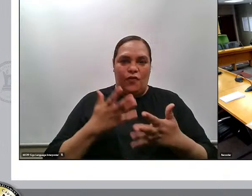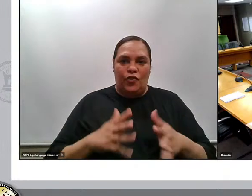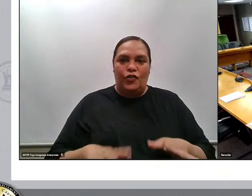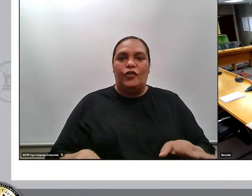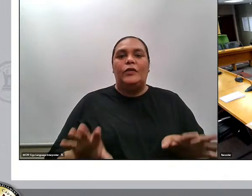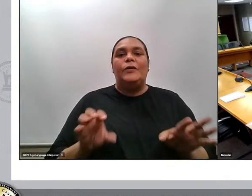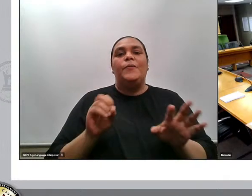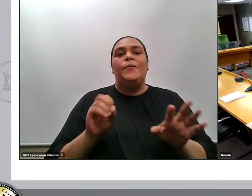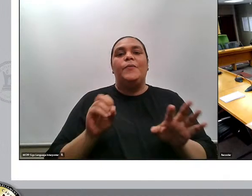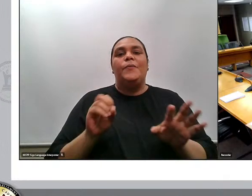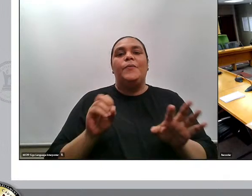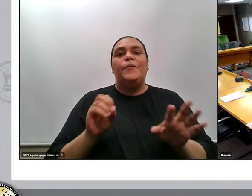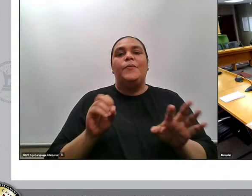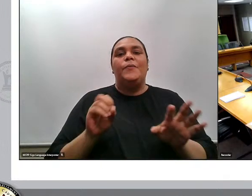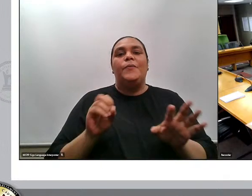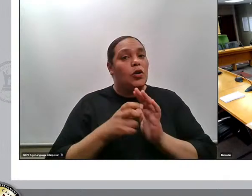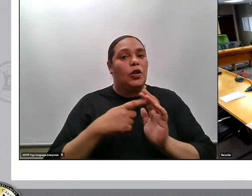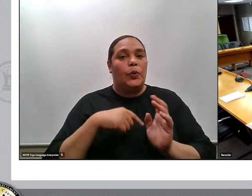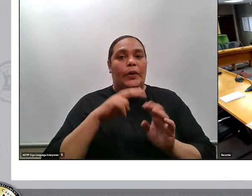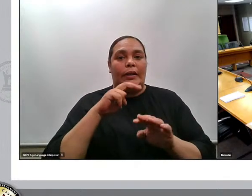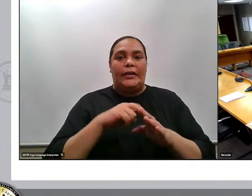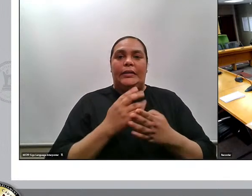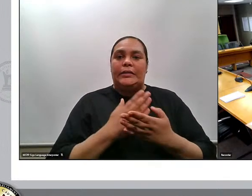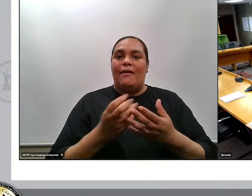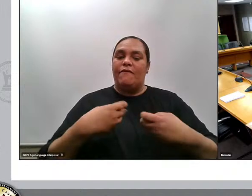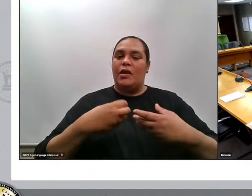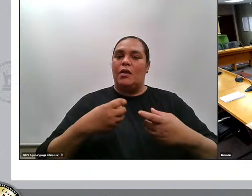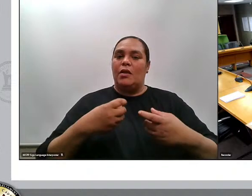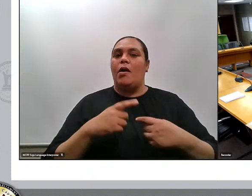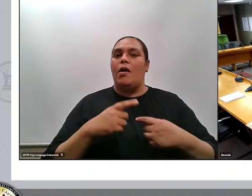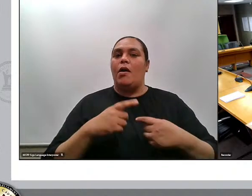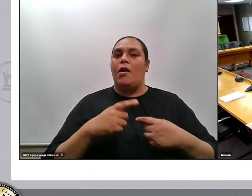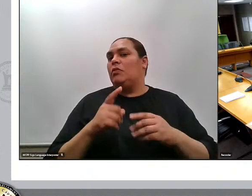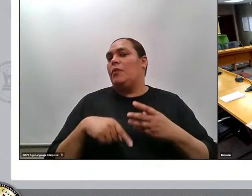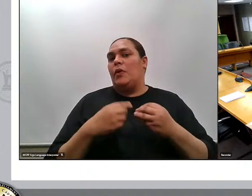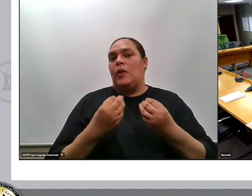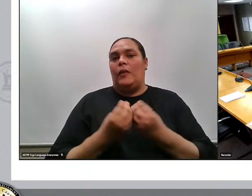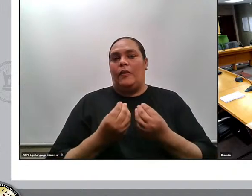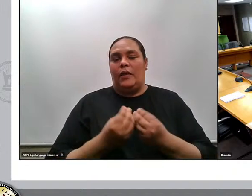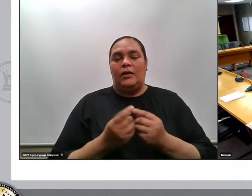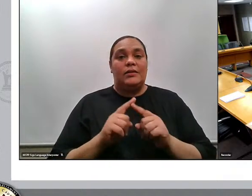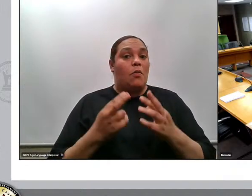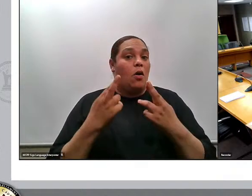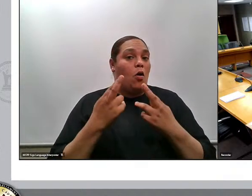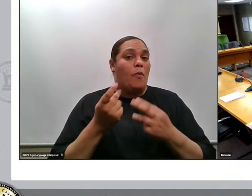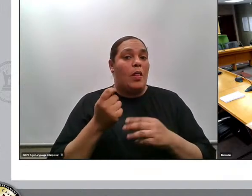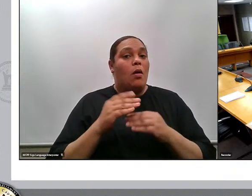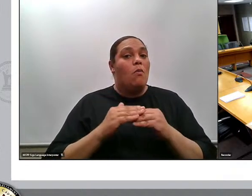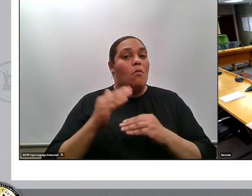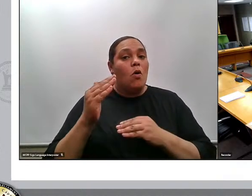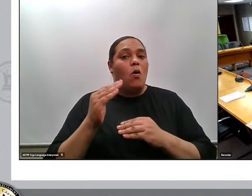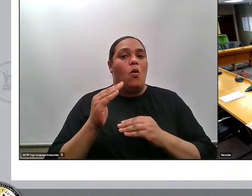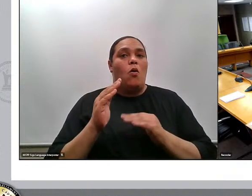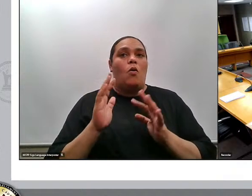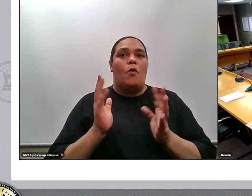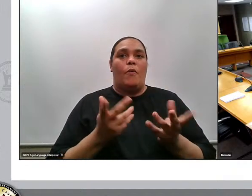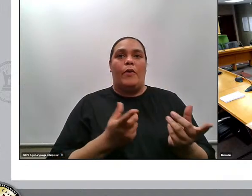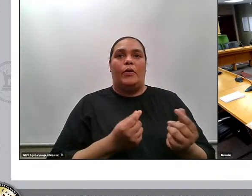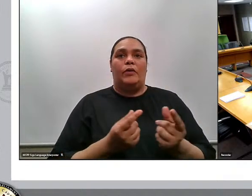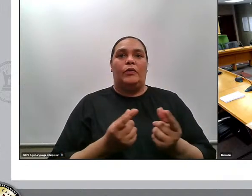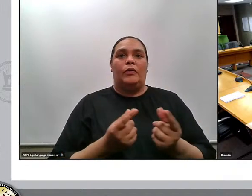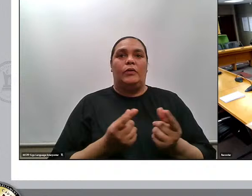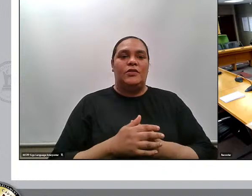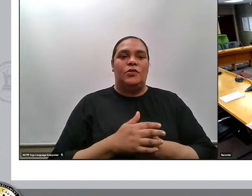I think it's important for us to get some form of feedback regarding things, and hopefully a little bit more than just the attendance of